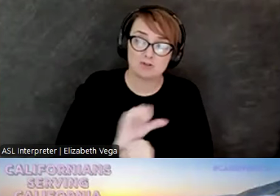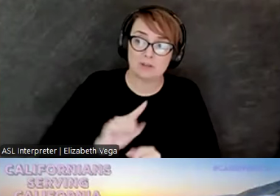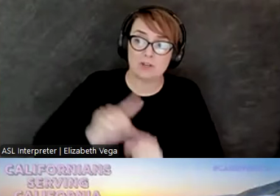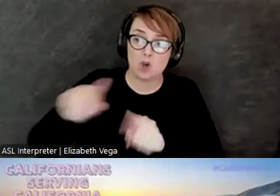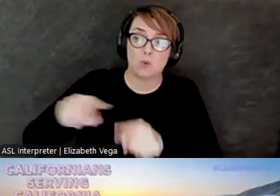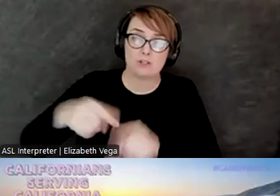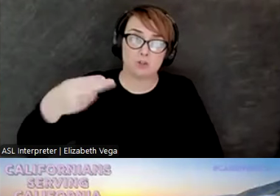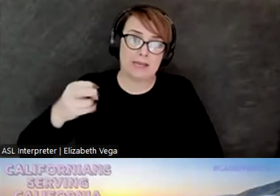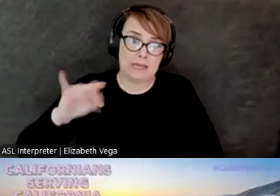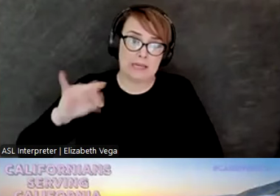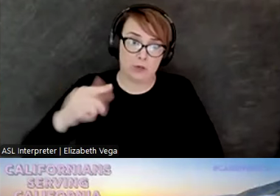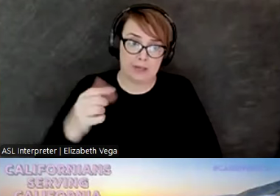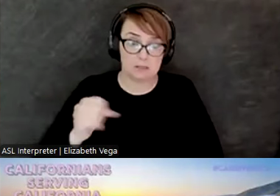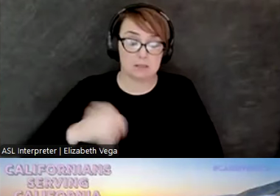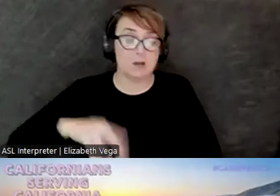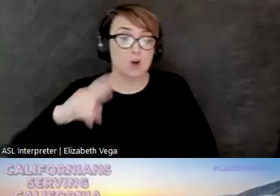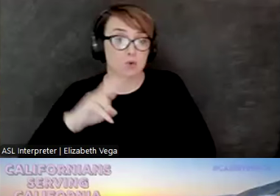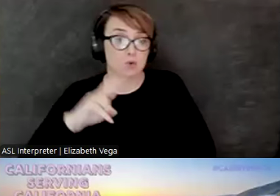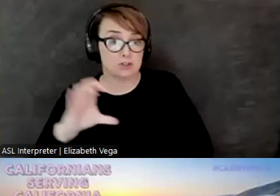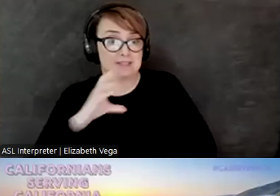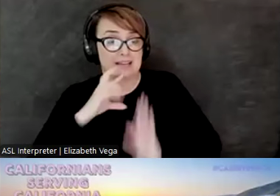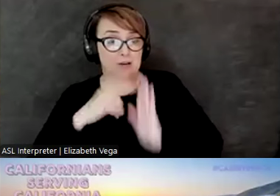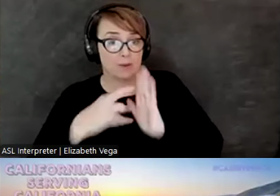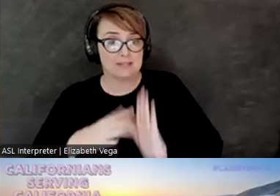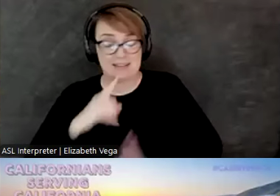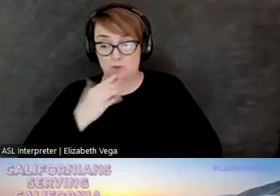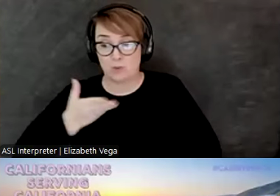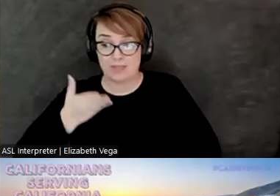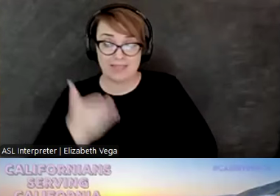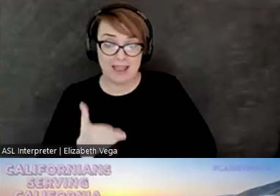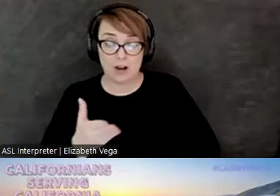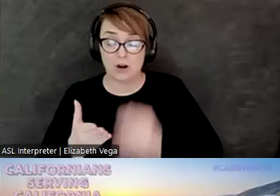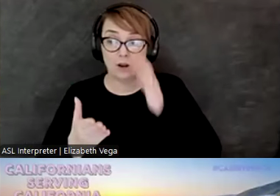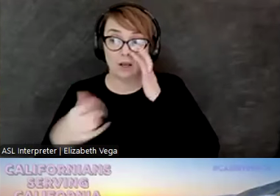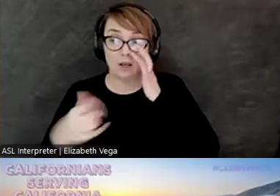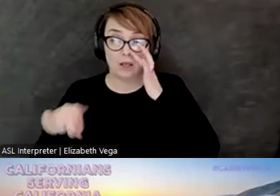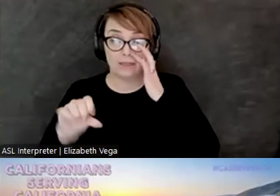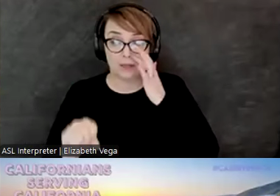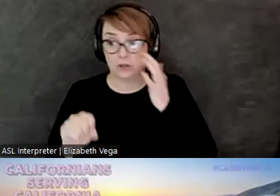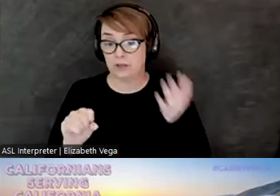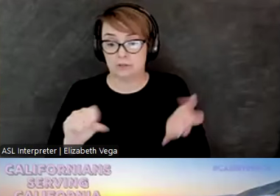where regional center representatives have been present, and so they can give